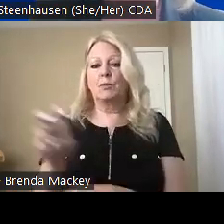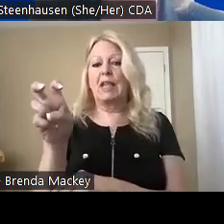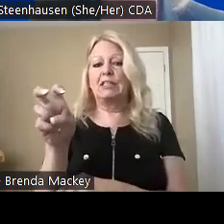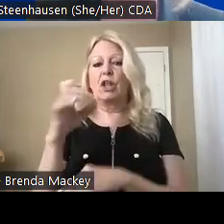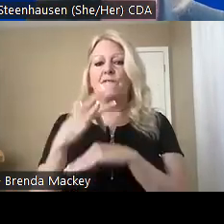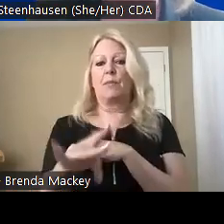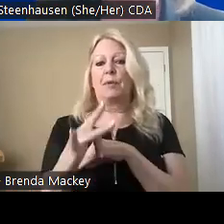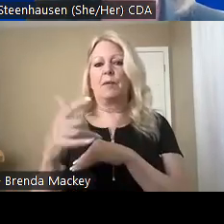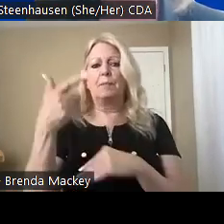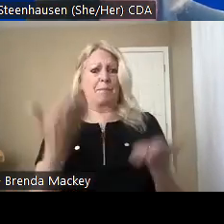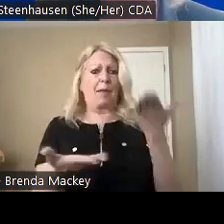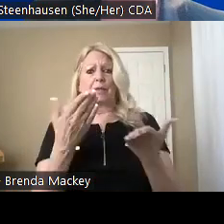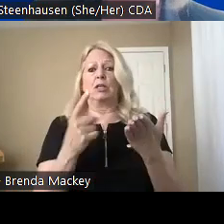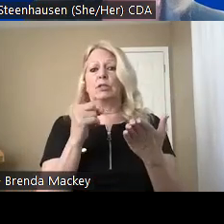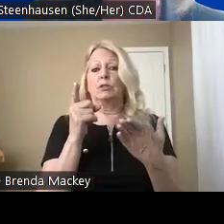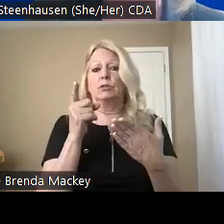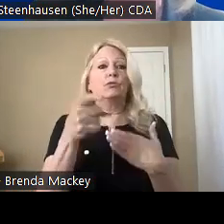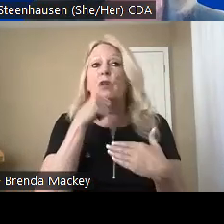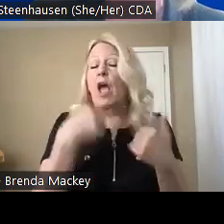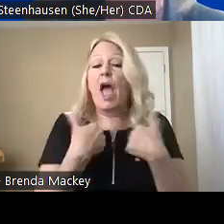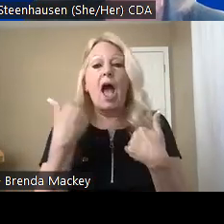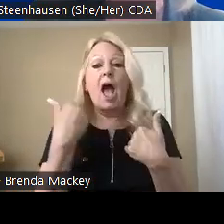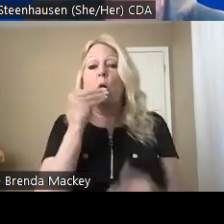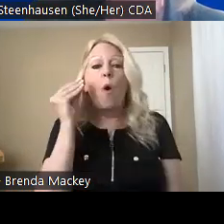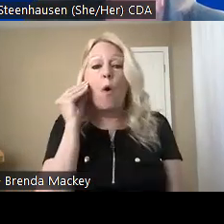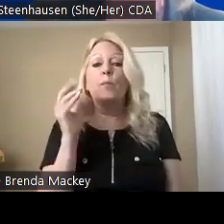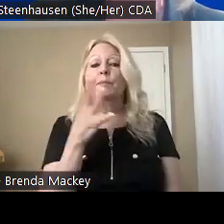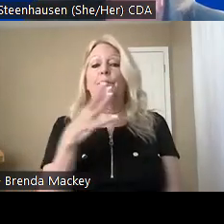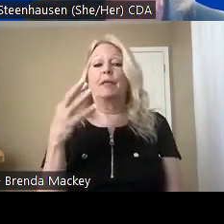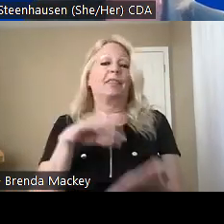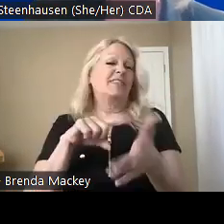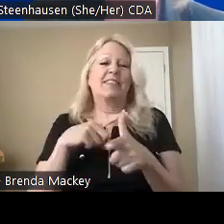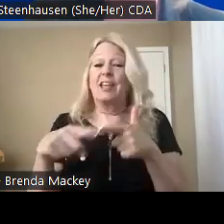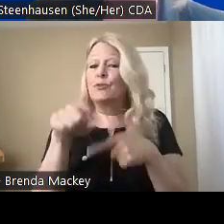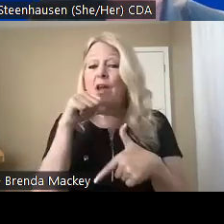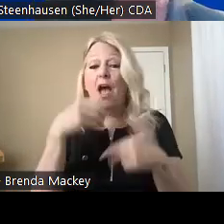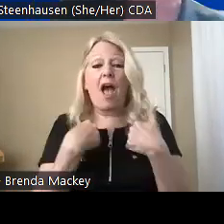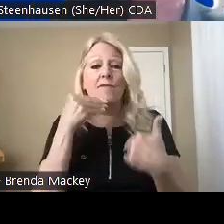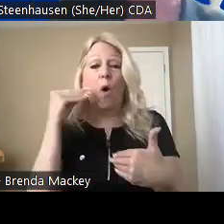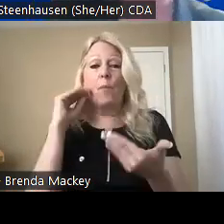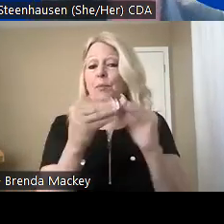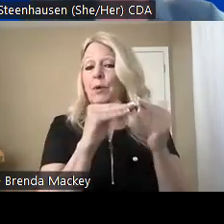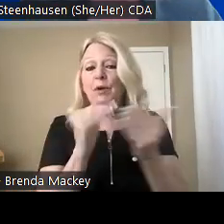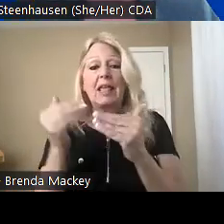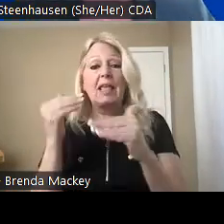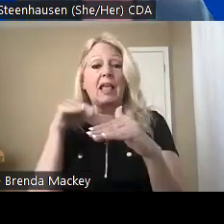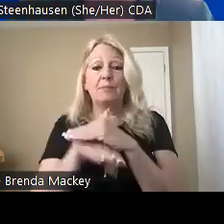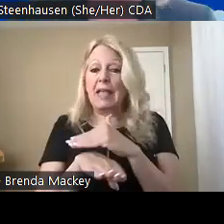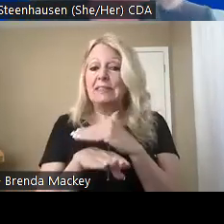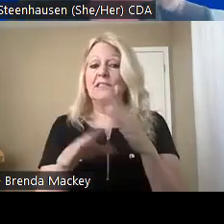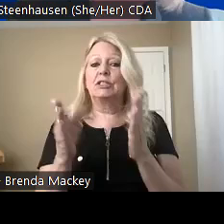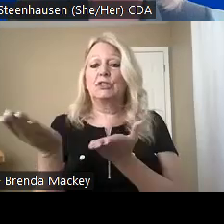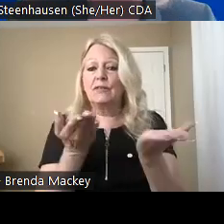even if you have home, if you don't have a home, you don't have home and community-based services. And if you don't have a way to access those services